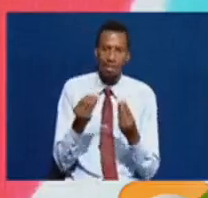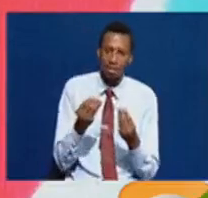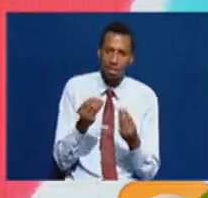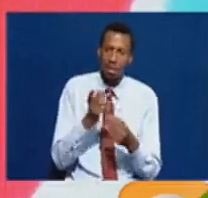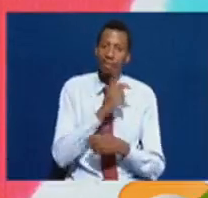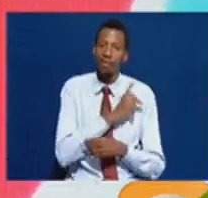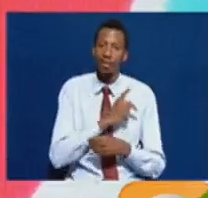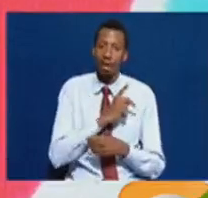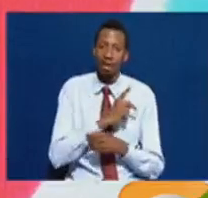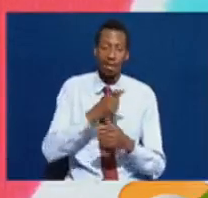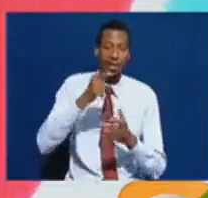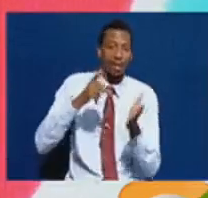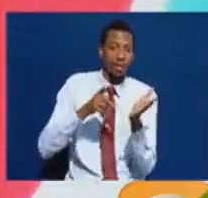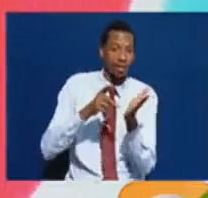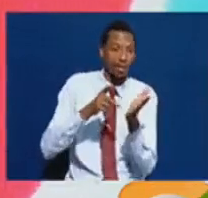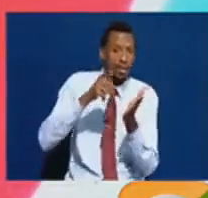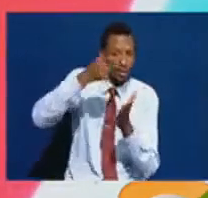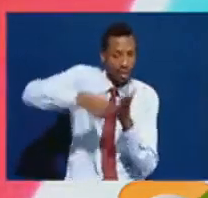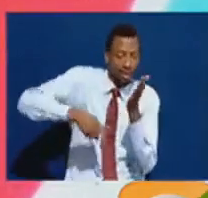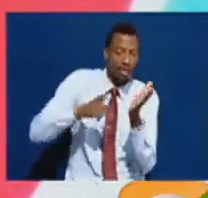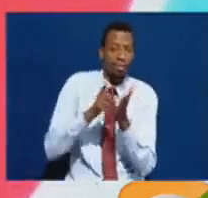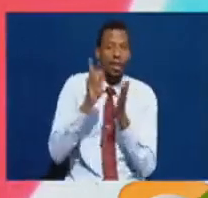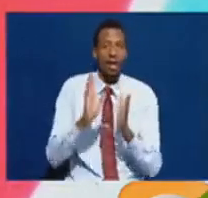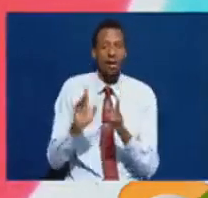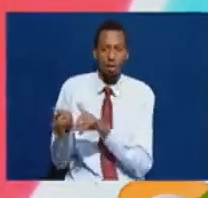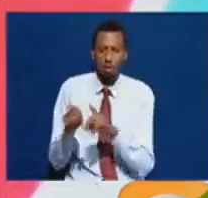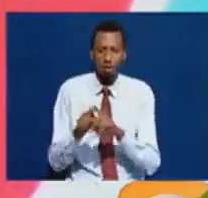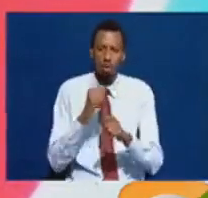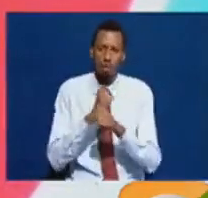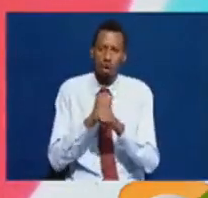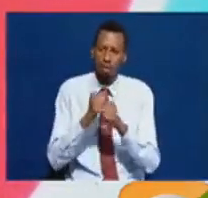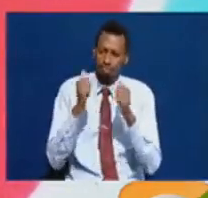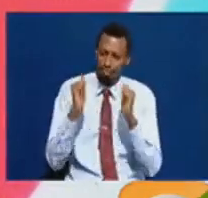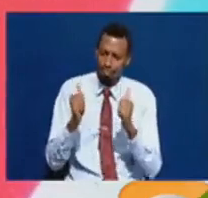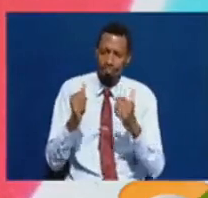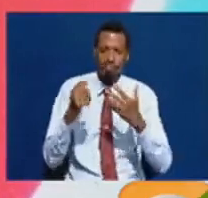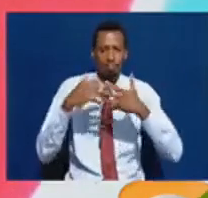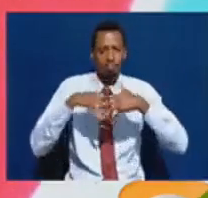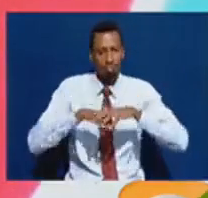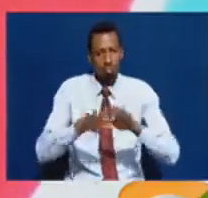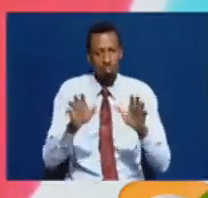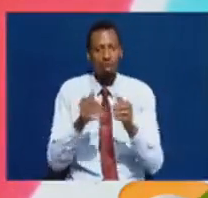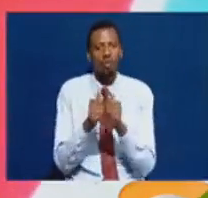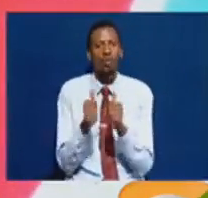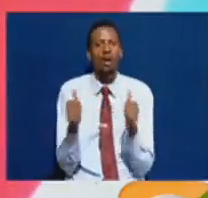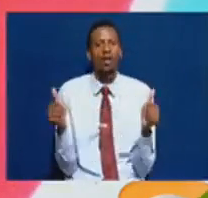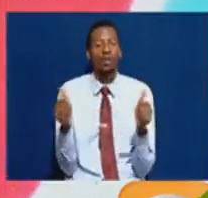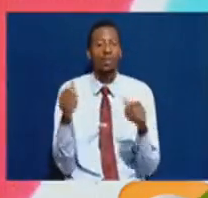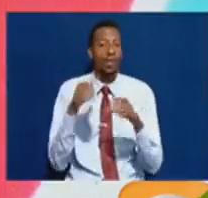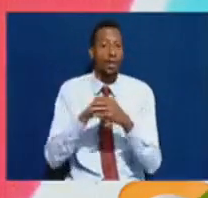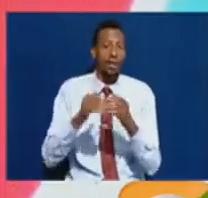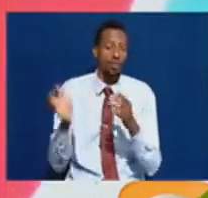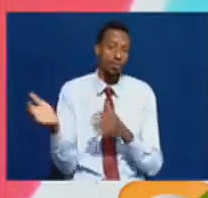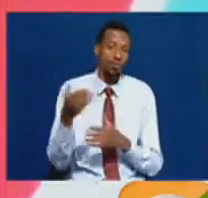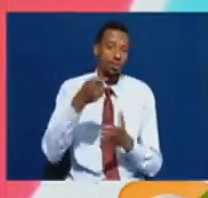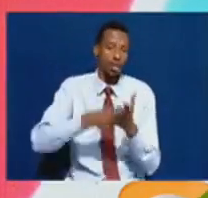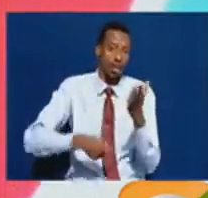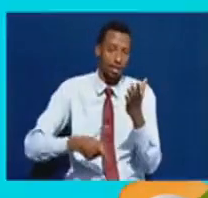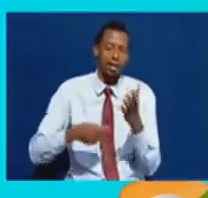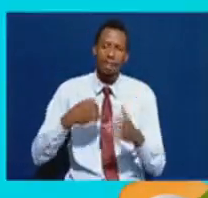same time become even more effective and efficient in tax collection. I am sure they know